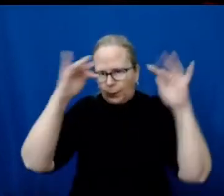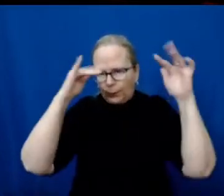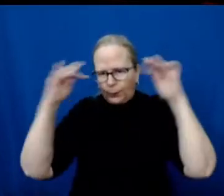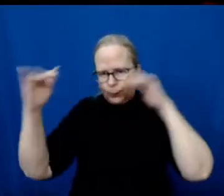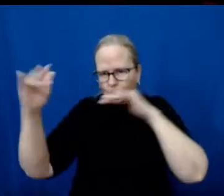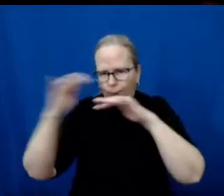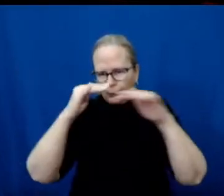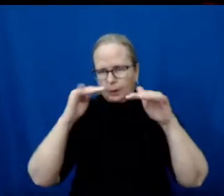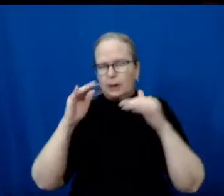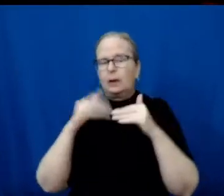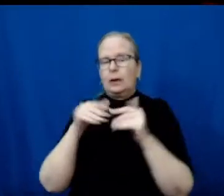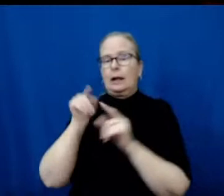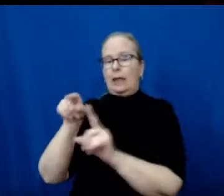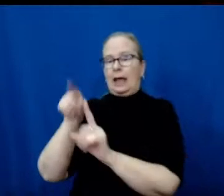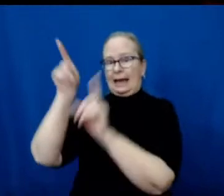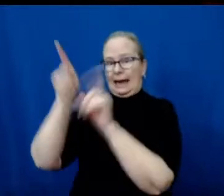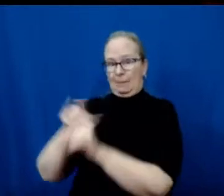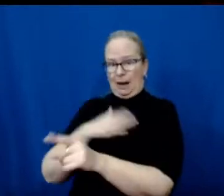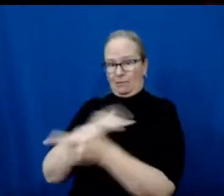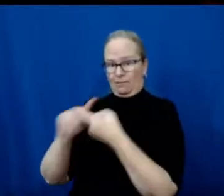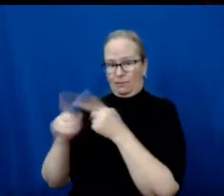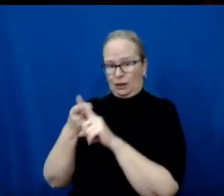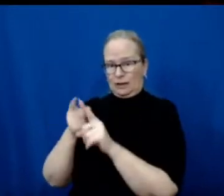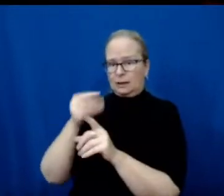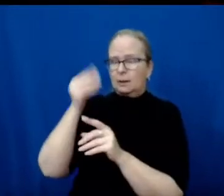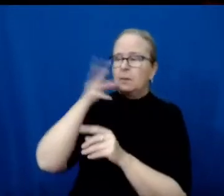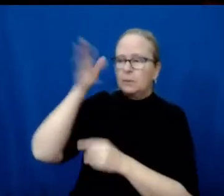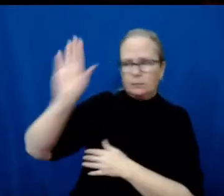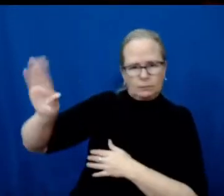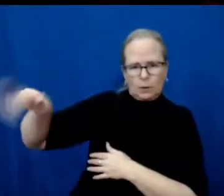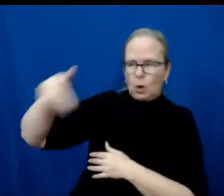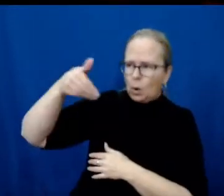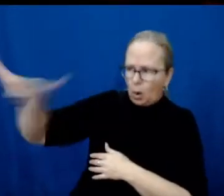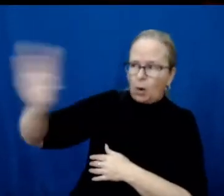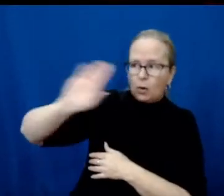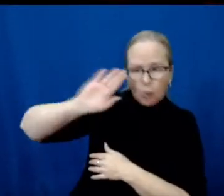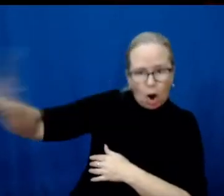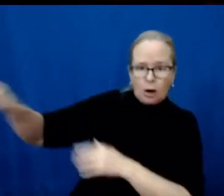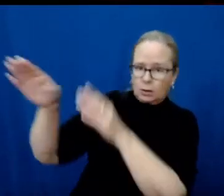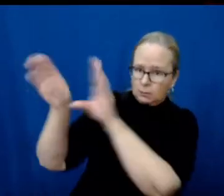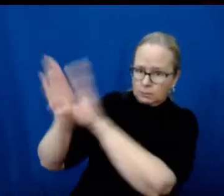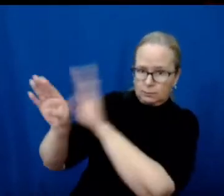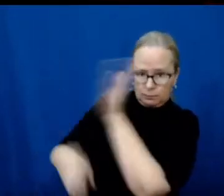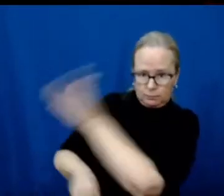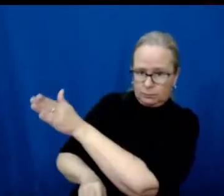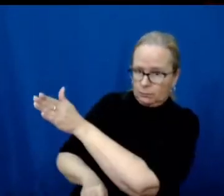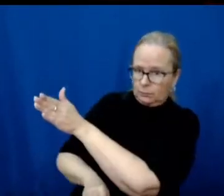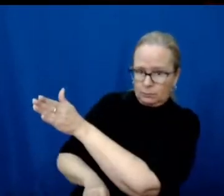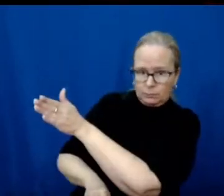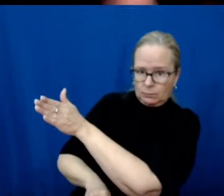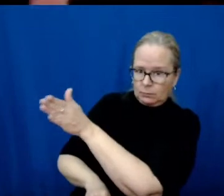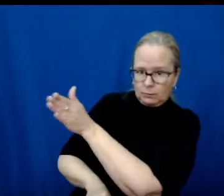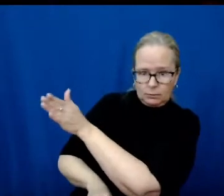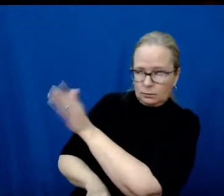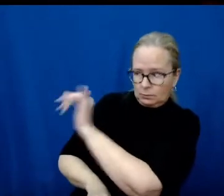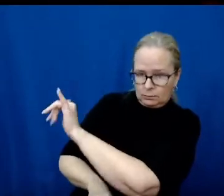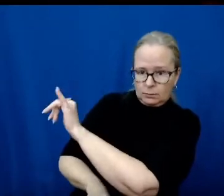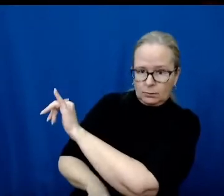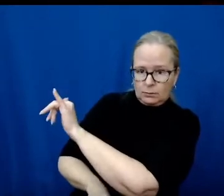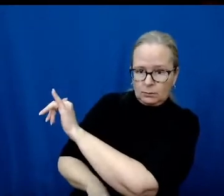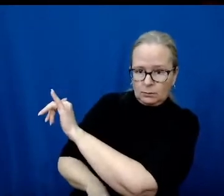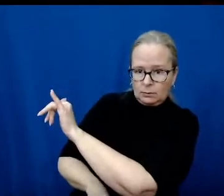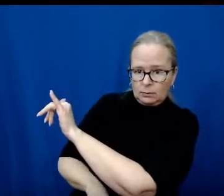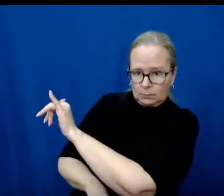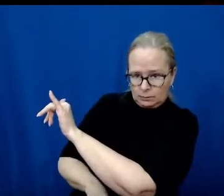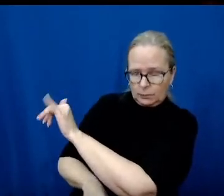wearing a respirator. She would go in, she would come out, they would wait for the space to air out. And that's part of it too, is